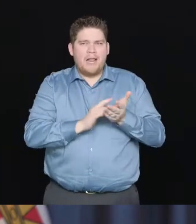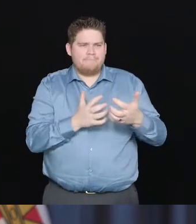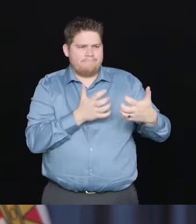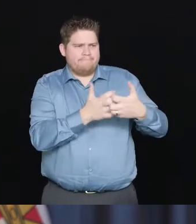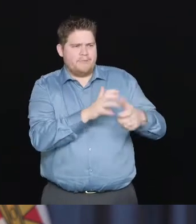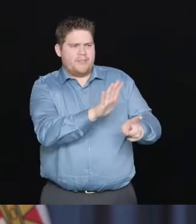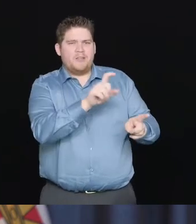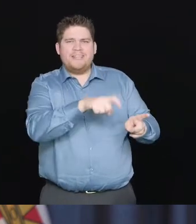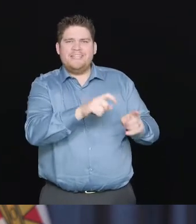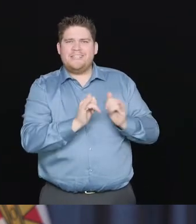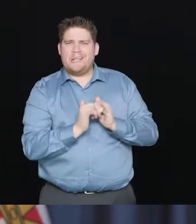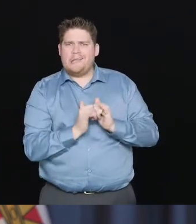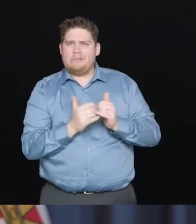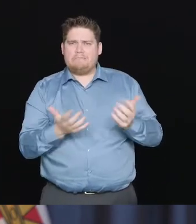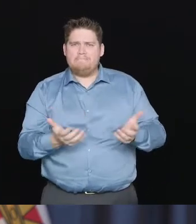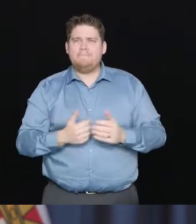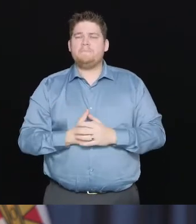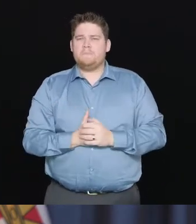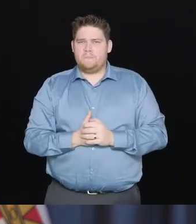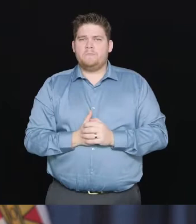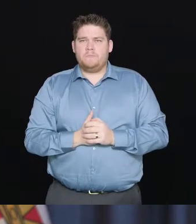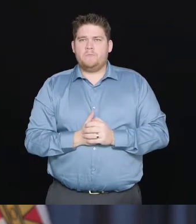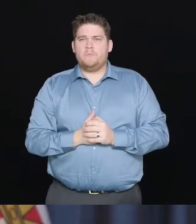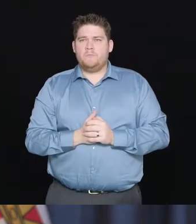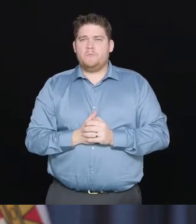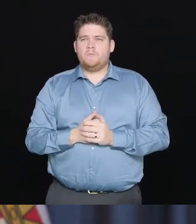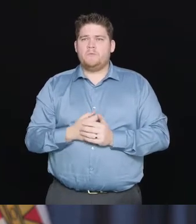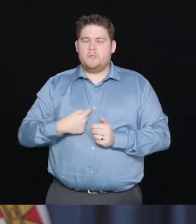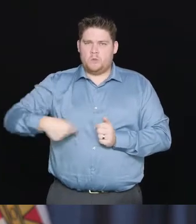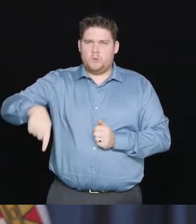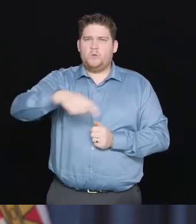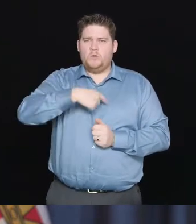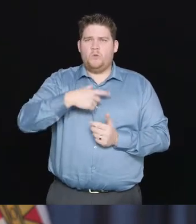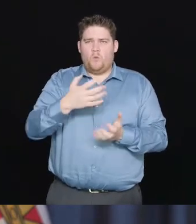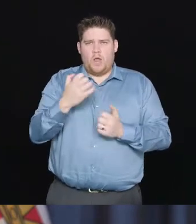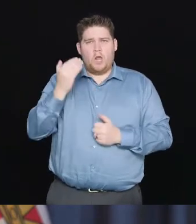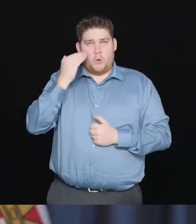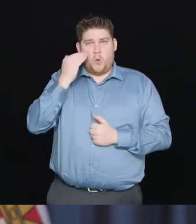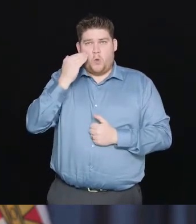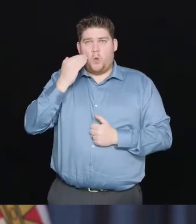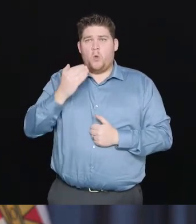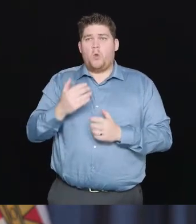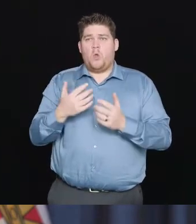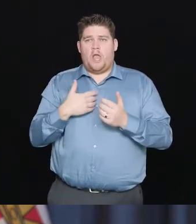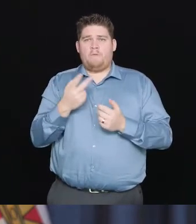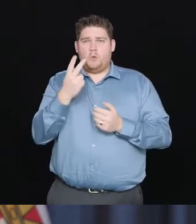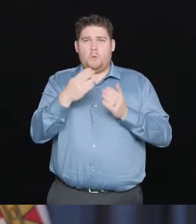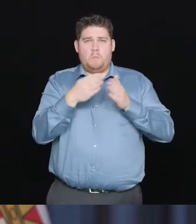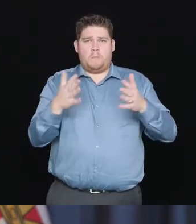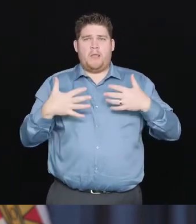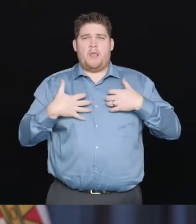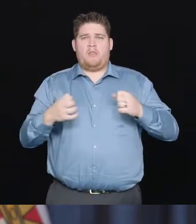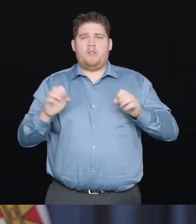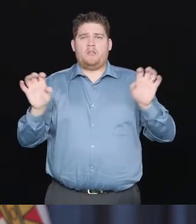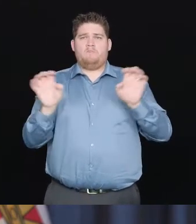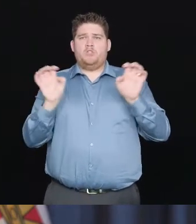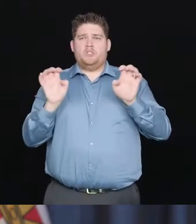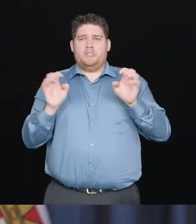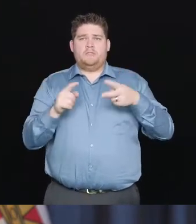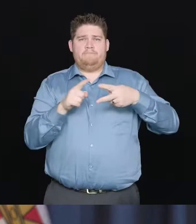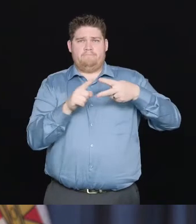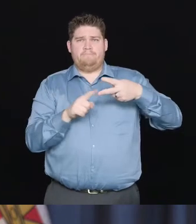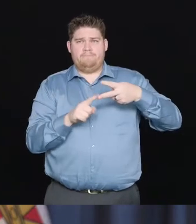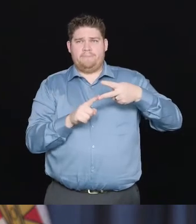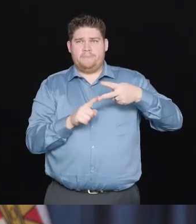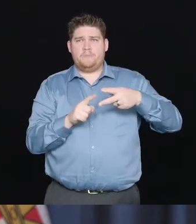two public health emergencies. And this world-leading treatment protocol is strongly connected to both emergencies at the same time,